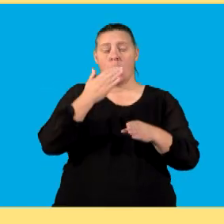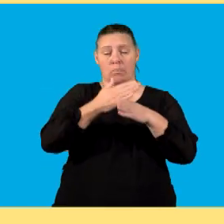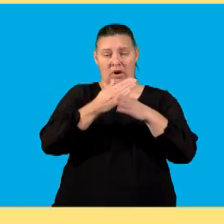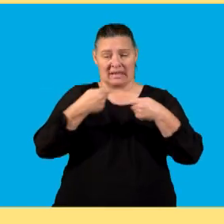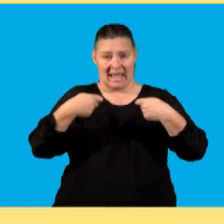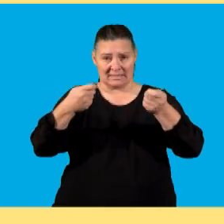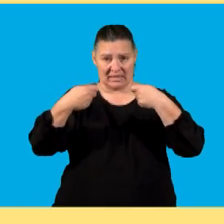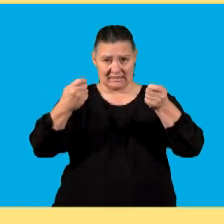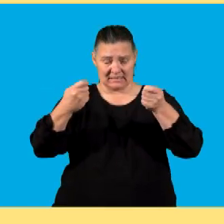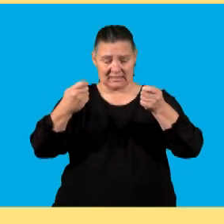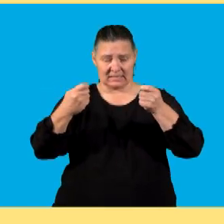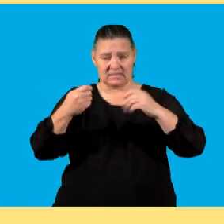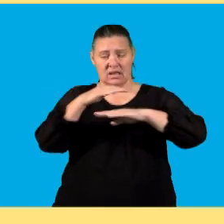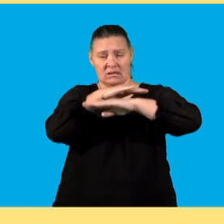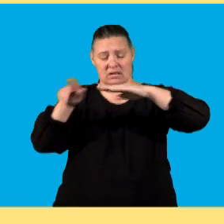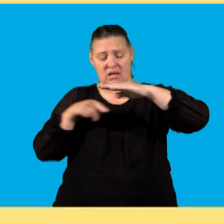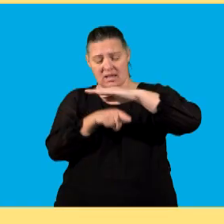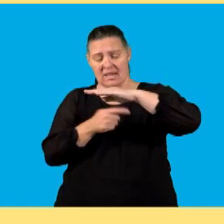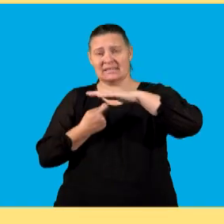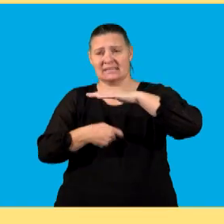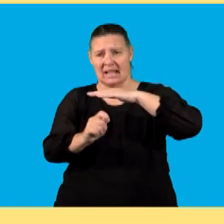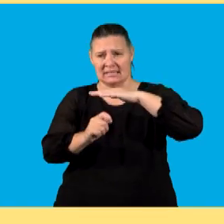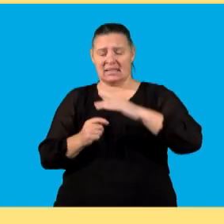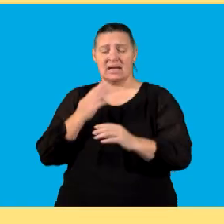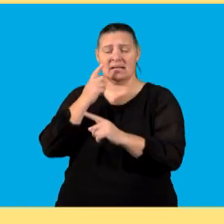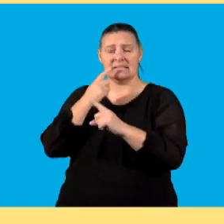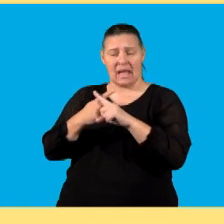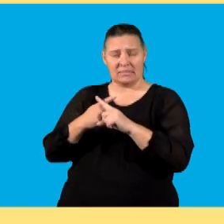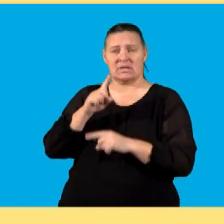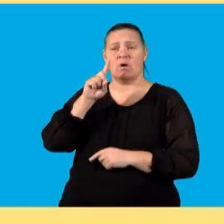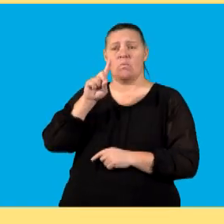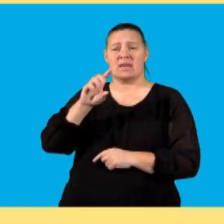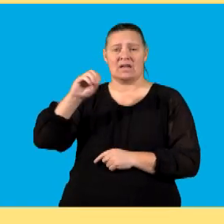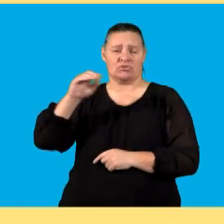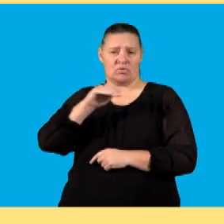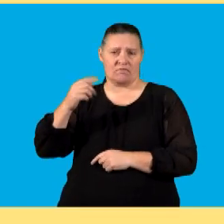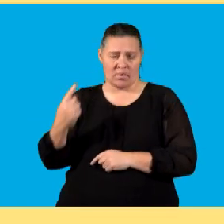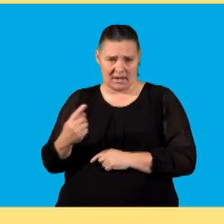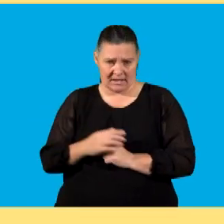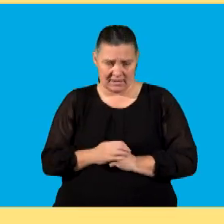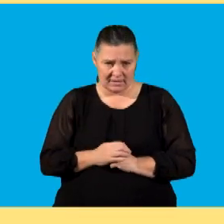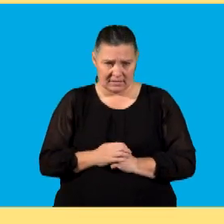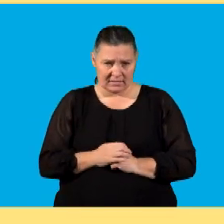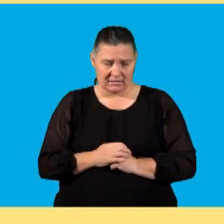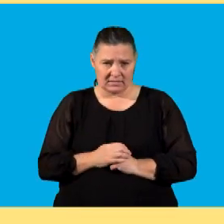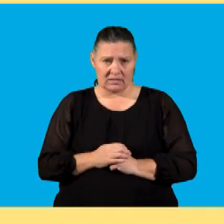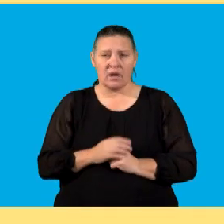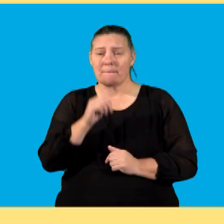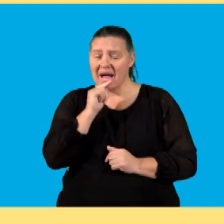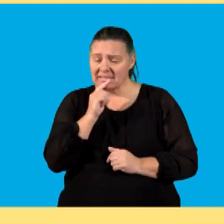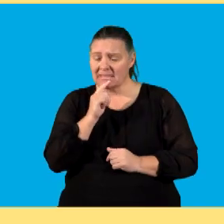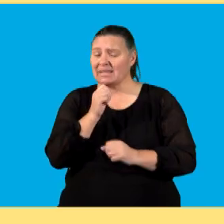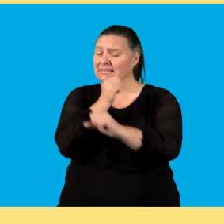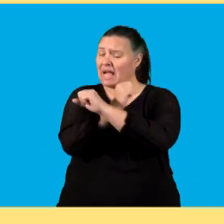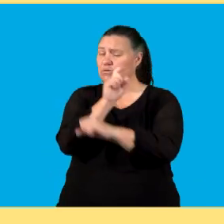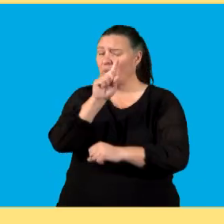your operating expenses over sales multiplied by 100 over 1. Very important that you multiply by